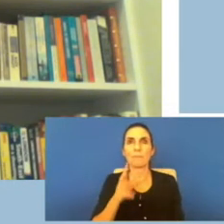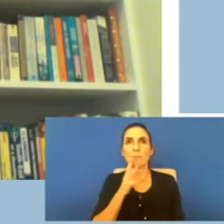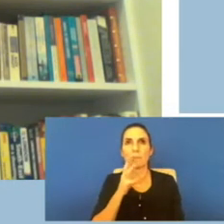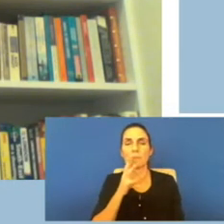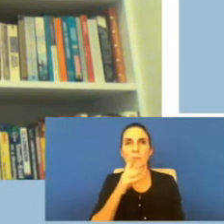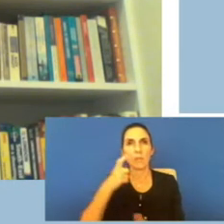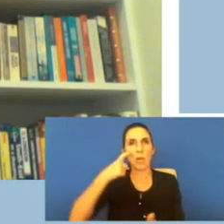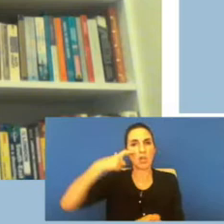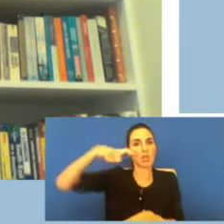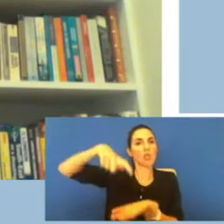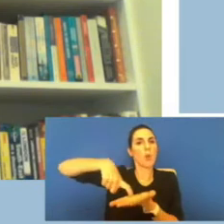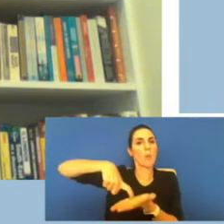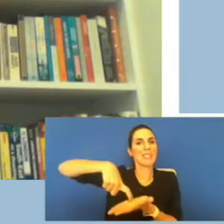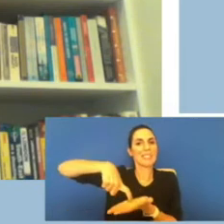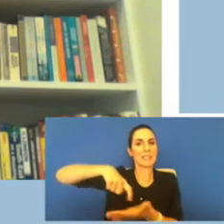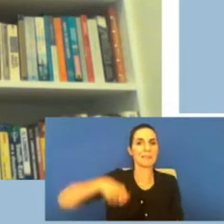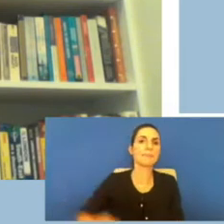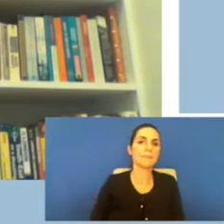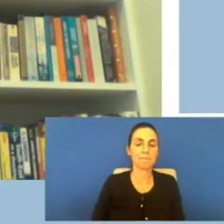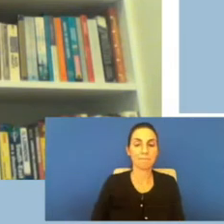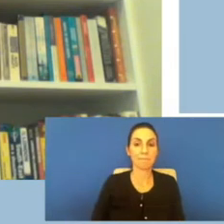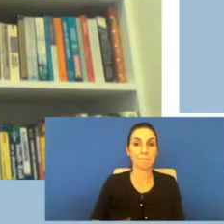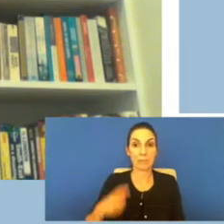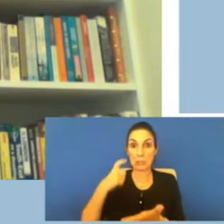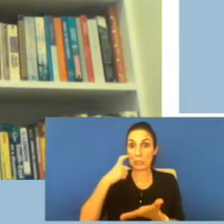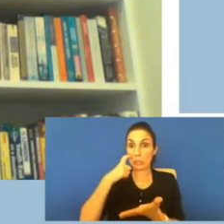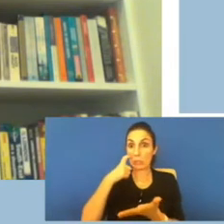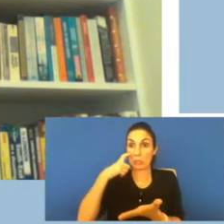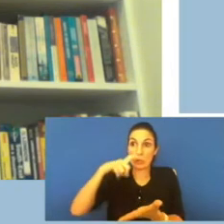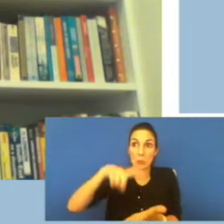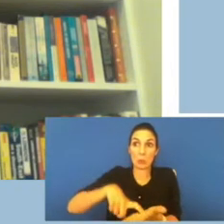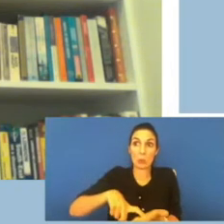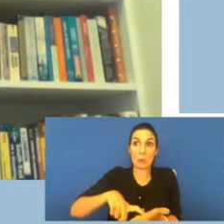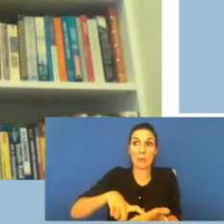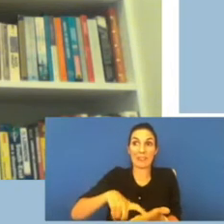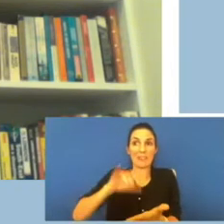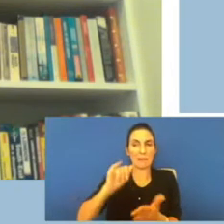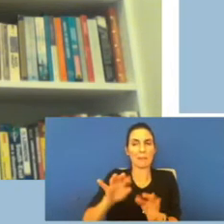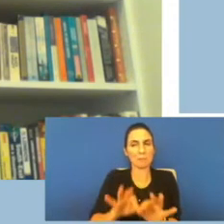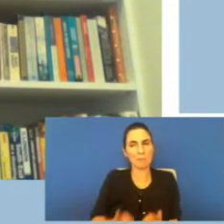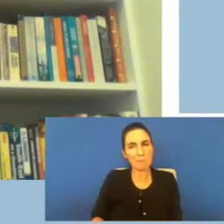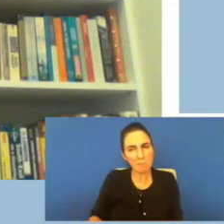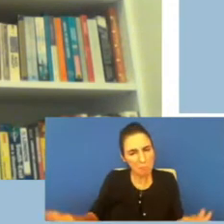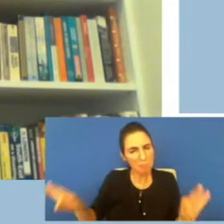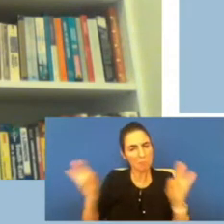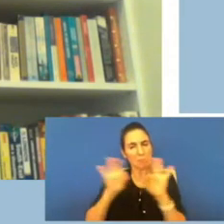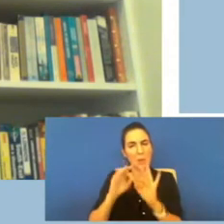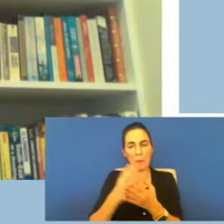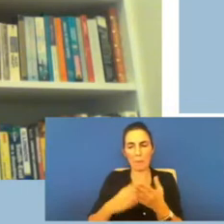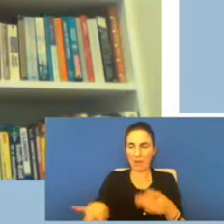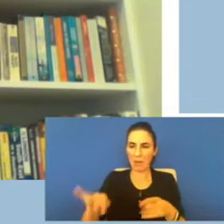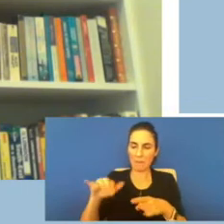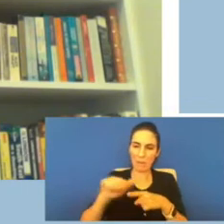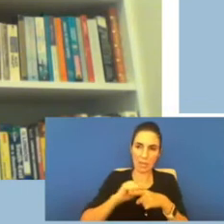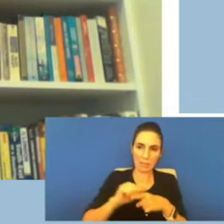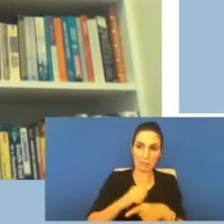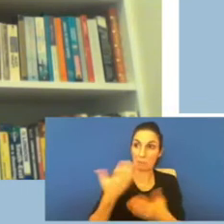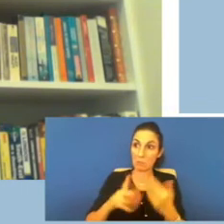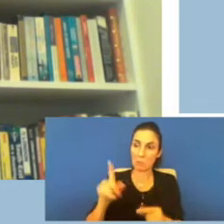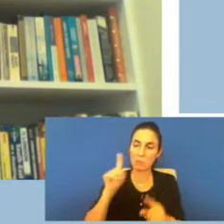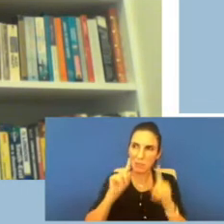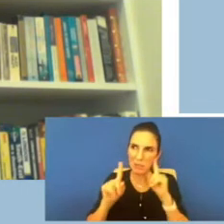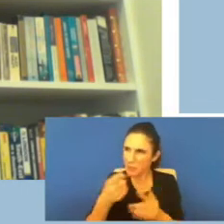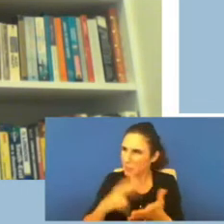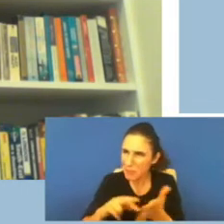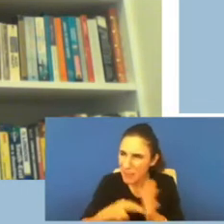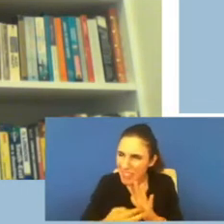noticing, and noticing being an incredibly important piece of our practice, at least. And you might hear that and say, what do you mean noticing?